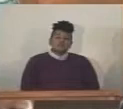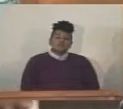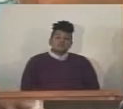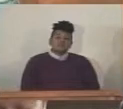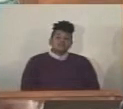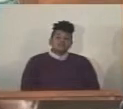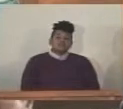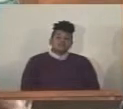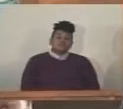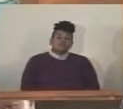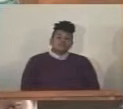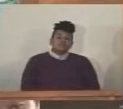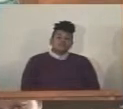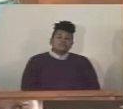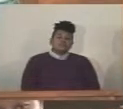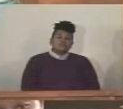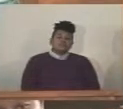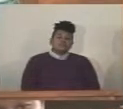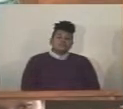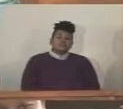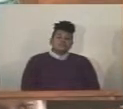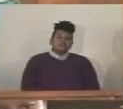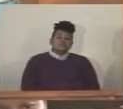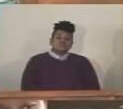sentence? So I suppose you'd have to